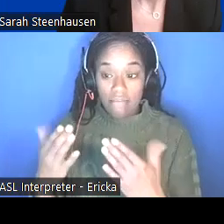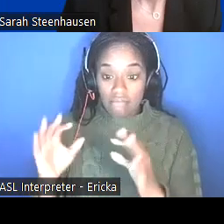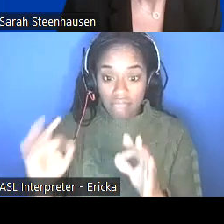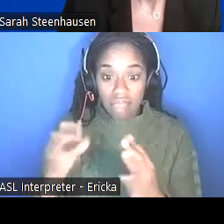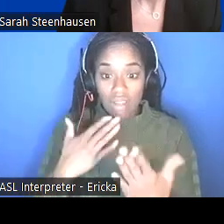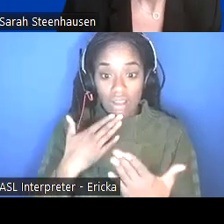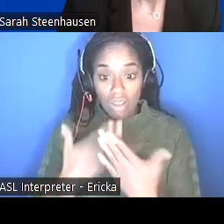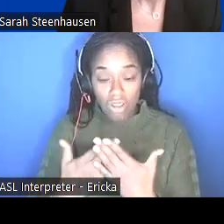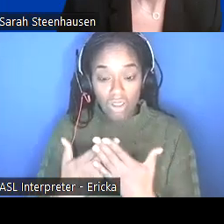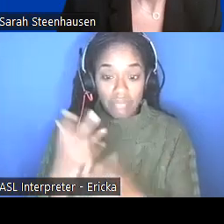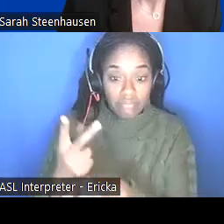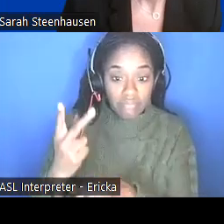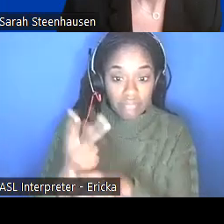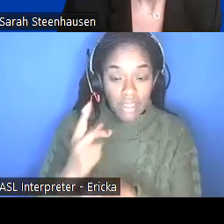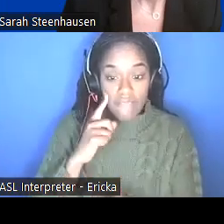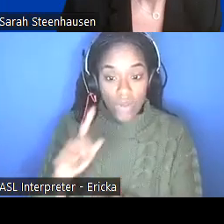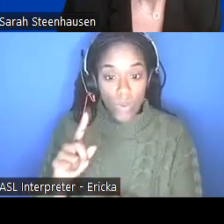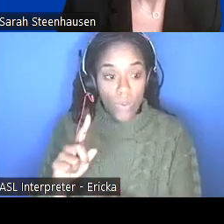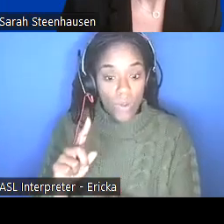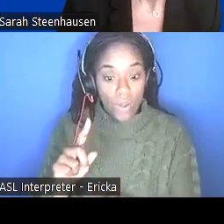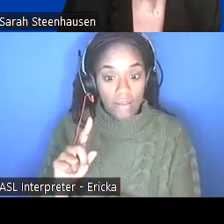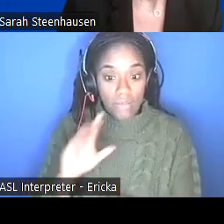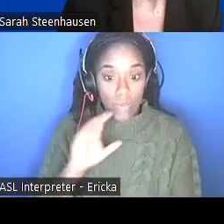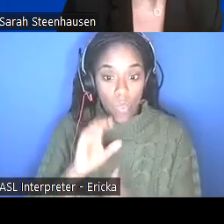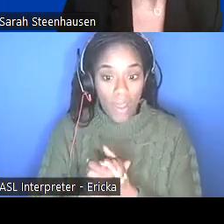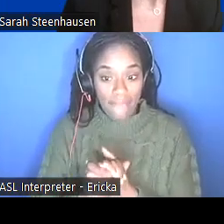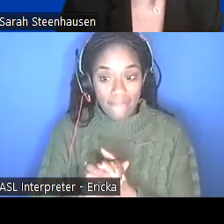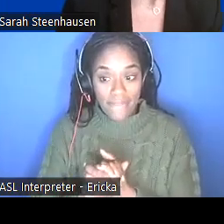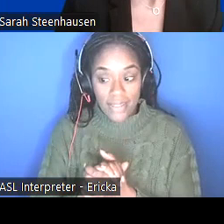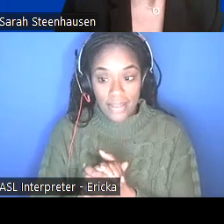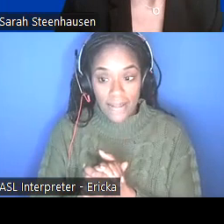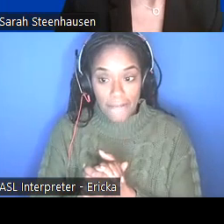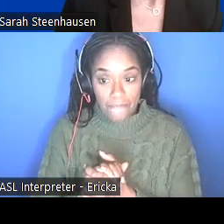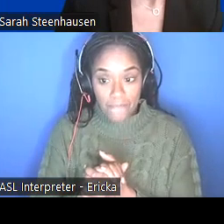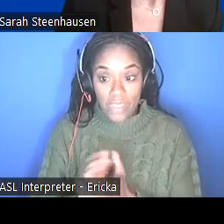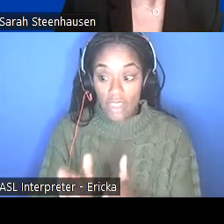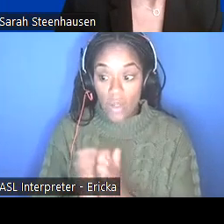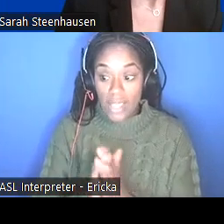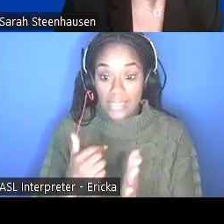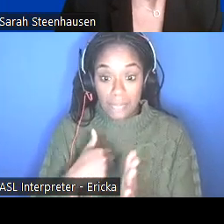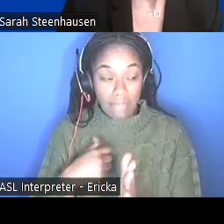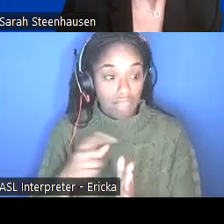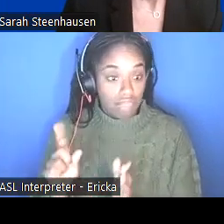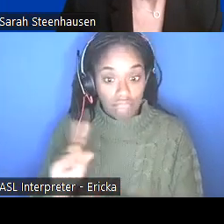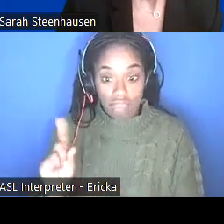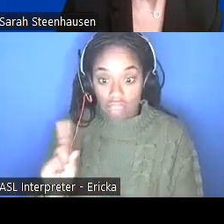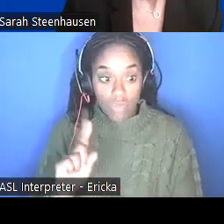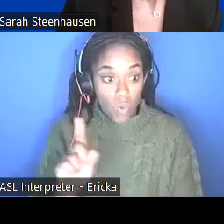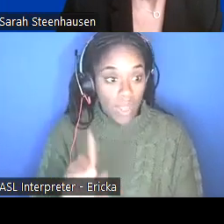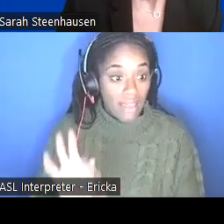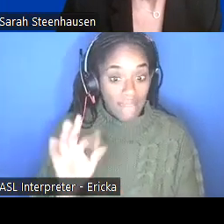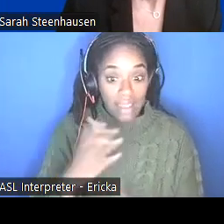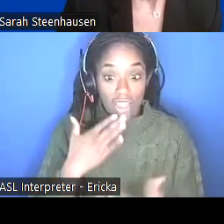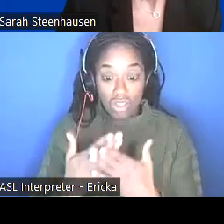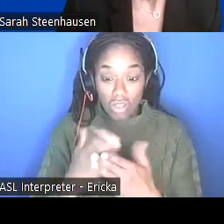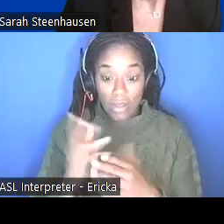to the wife. And so they're asking me where to find competent care